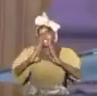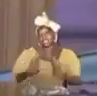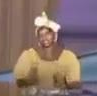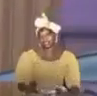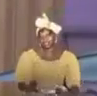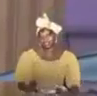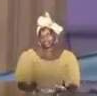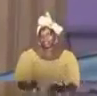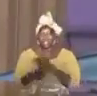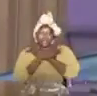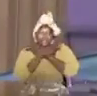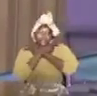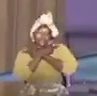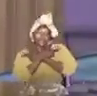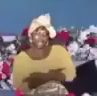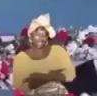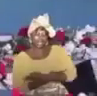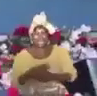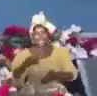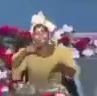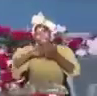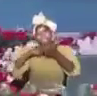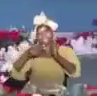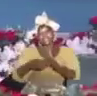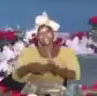Rest, in one word, is peace.